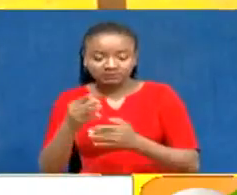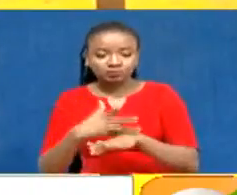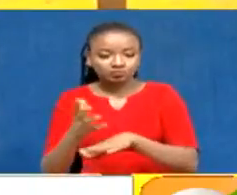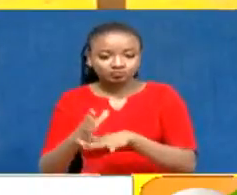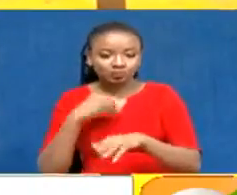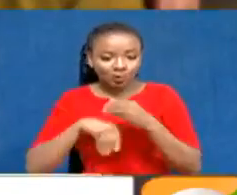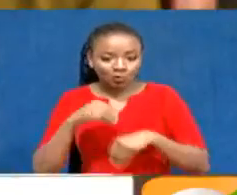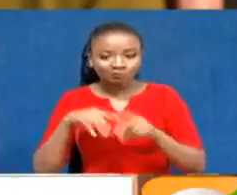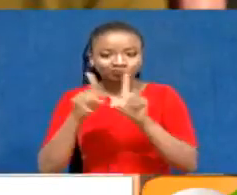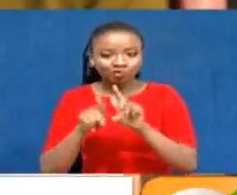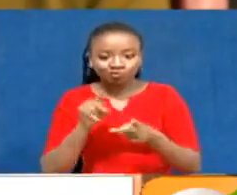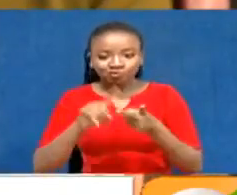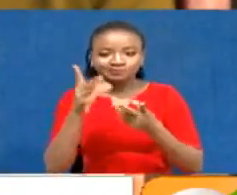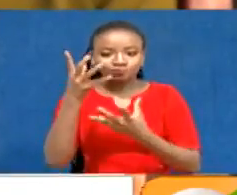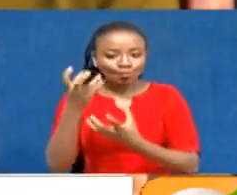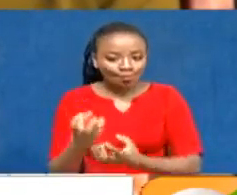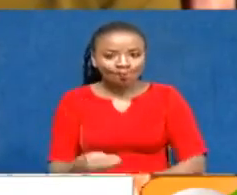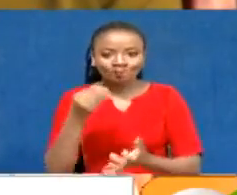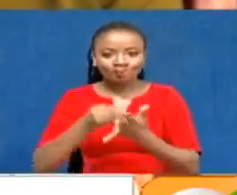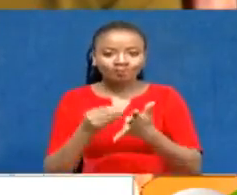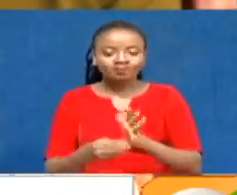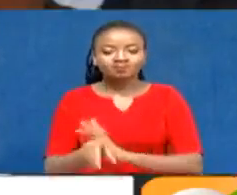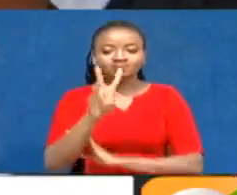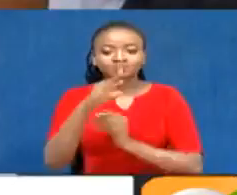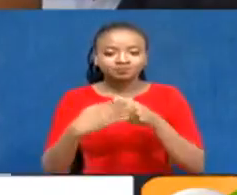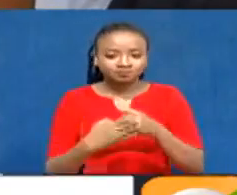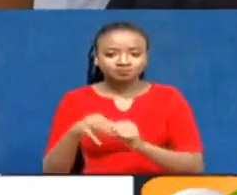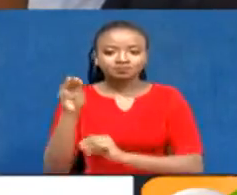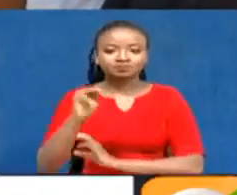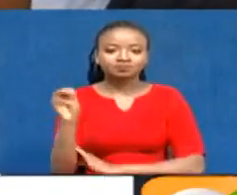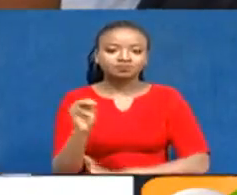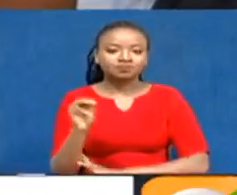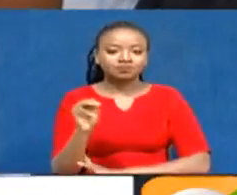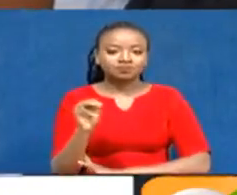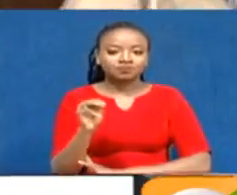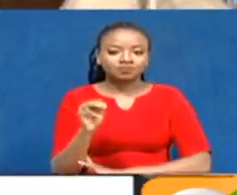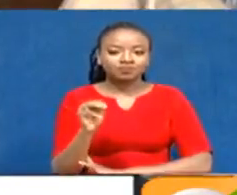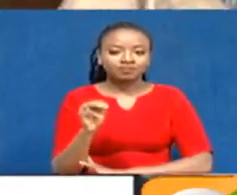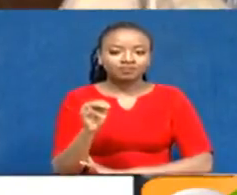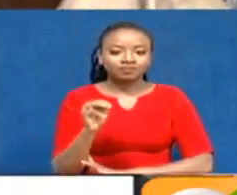charge of defrauding the Football Kenya Federation up to 29 million shillings.